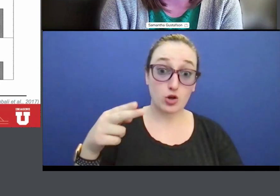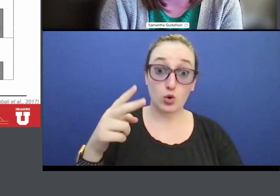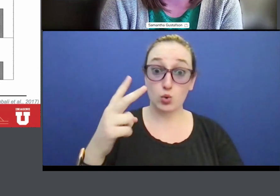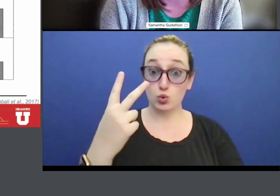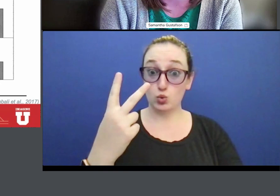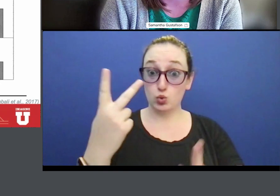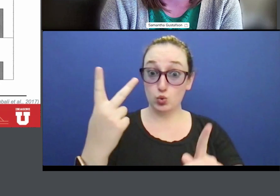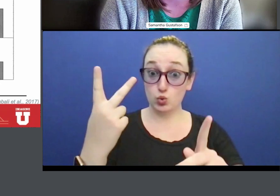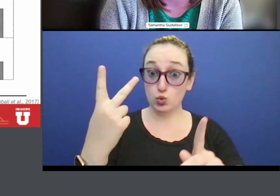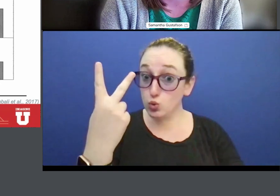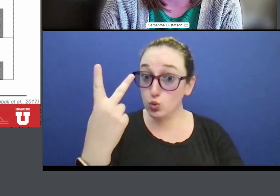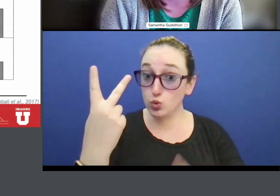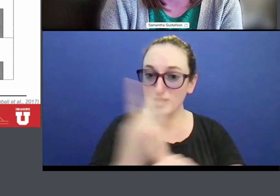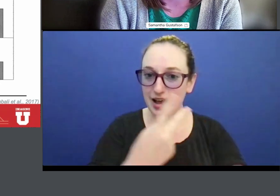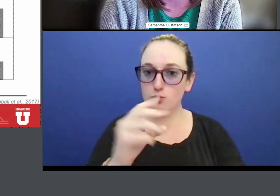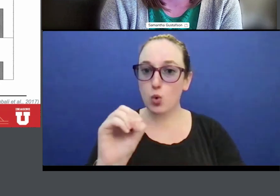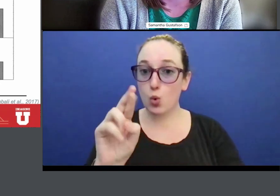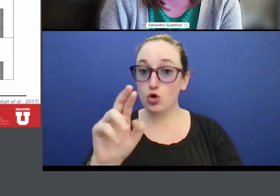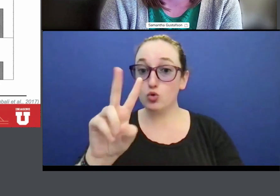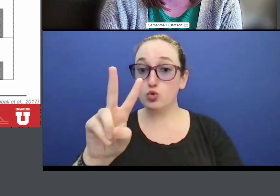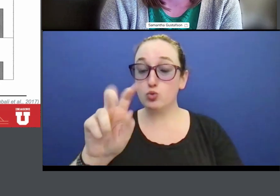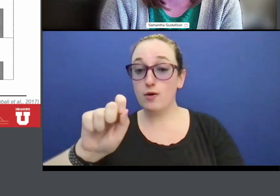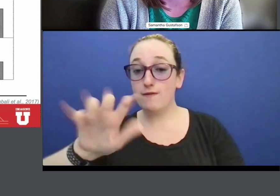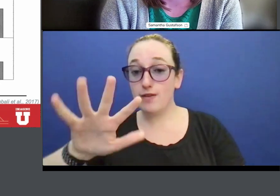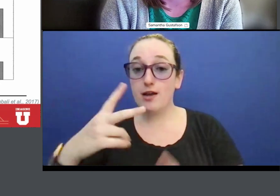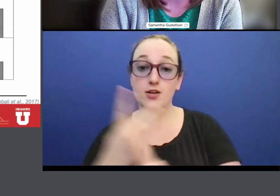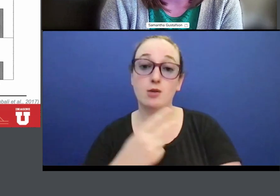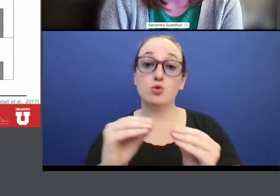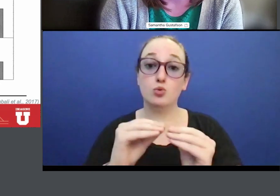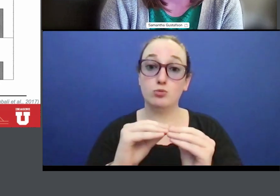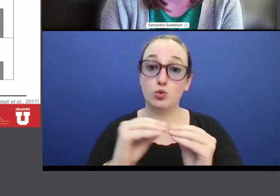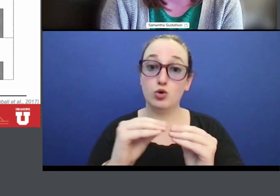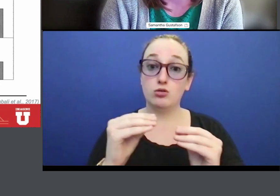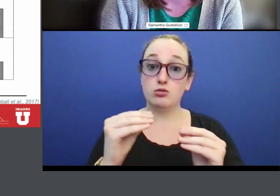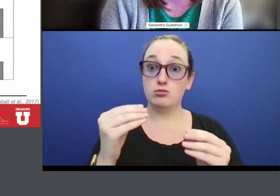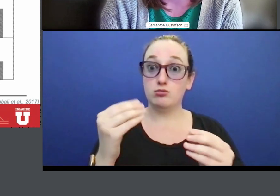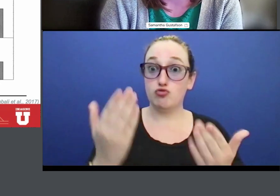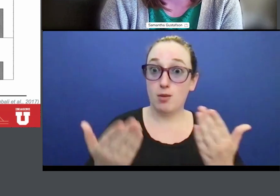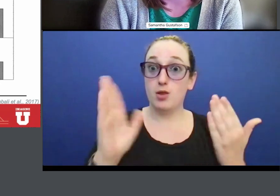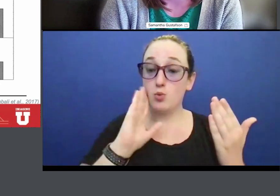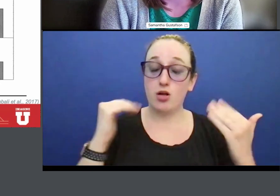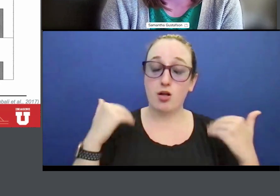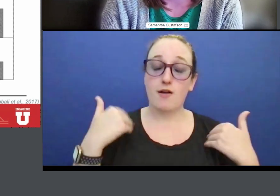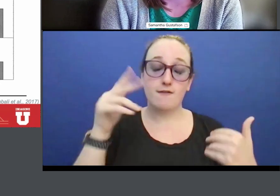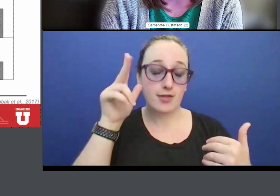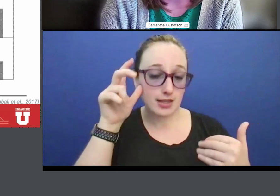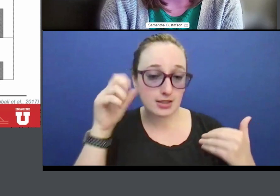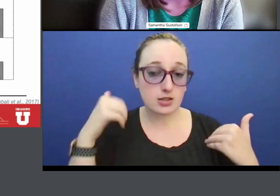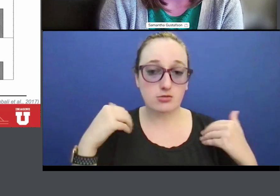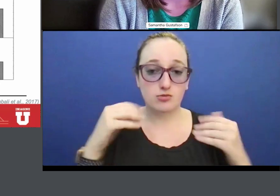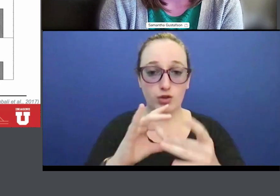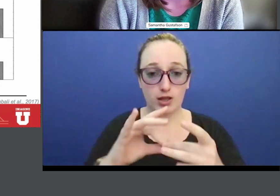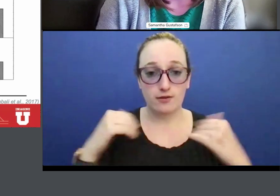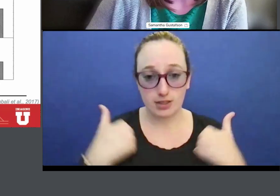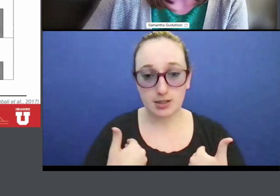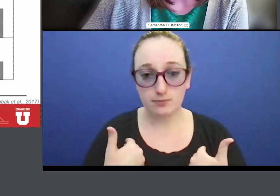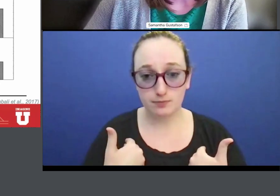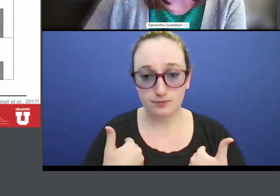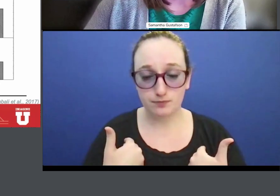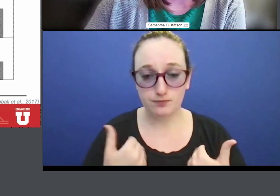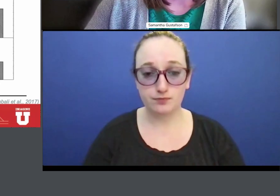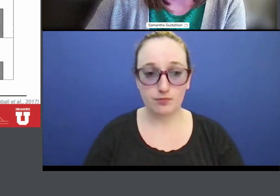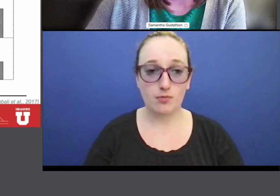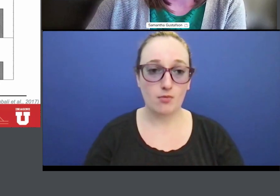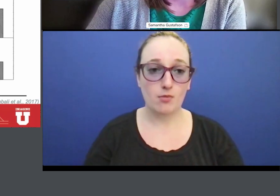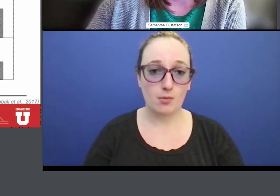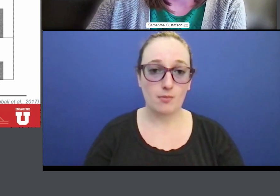likely to experience moderate to severe listening related fatigue than their peers who have typical hearing. Um, so